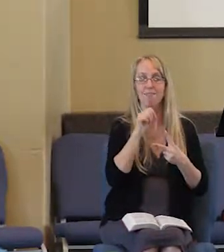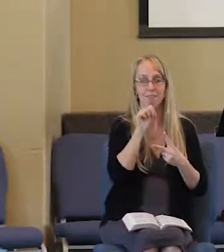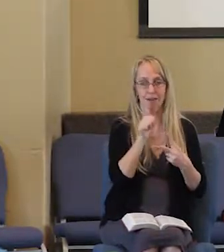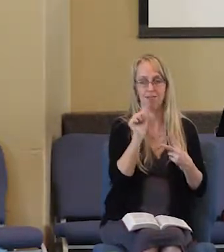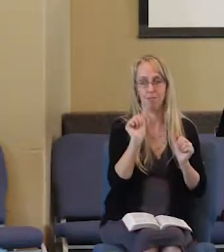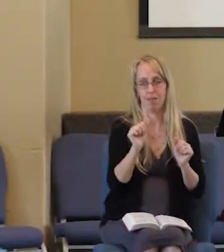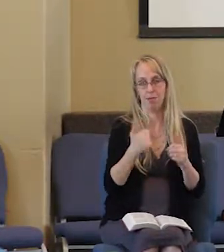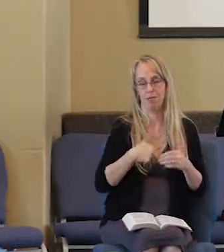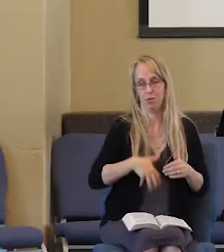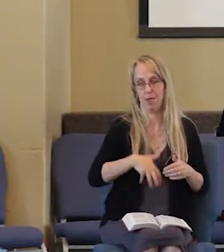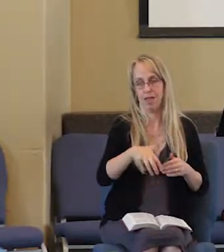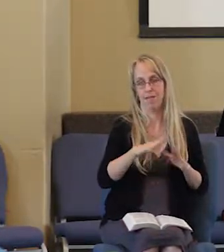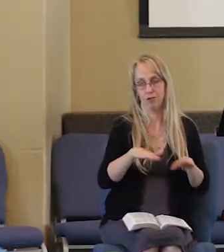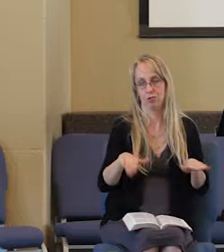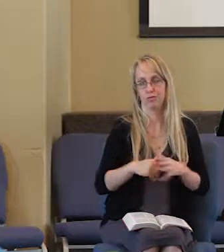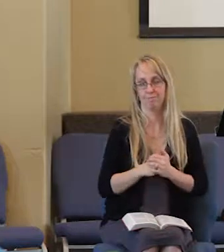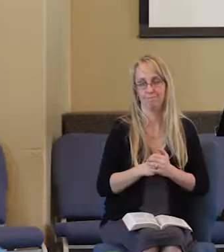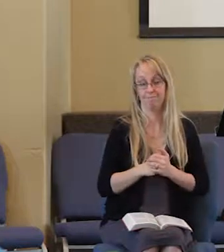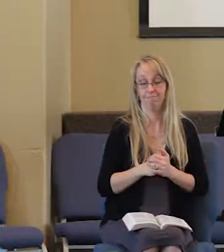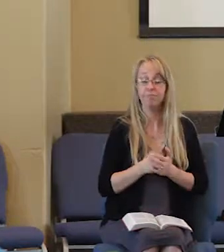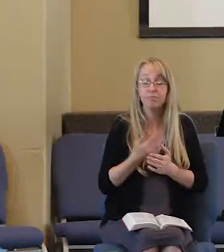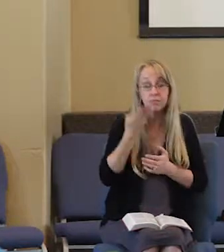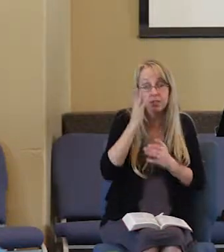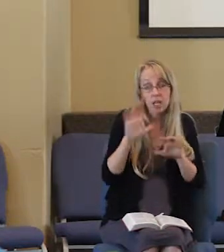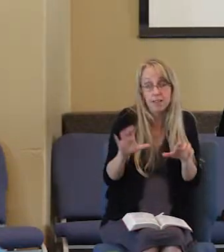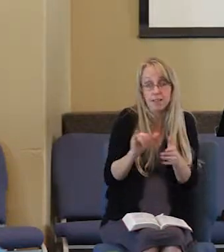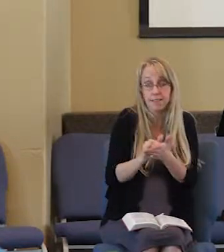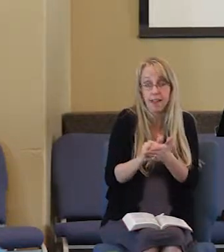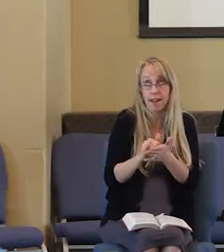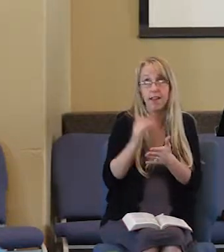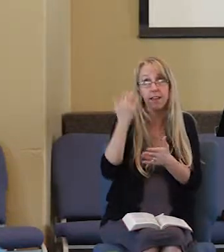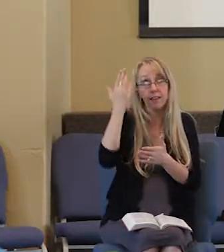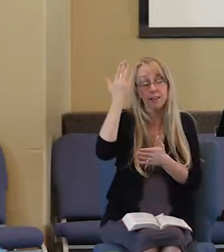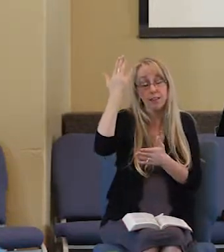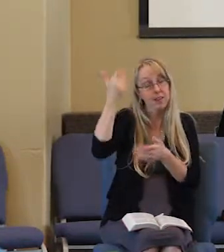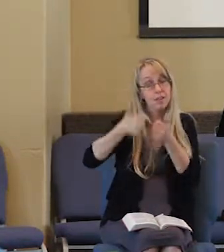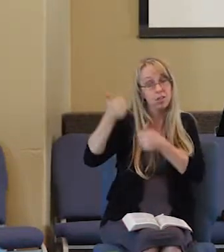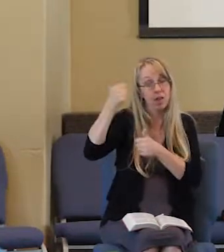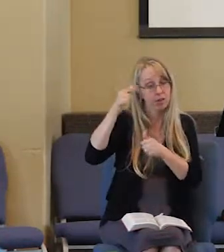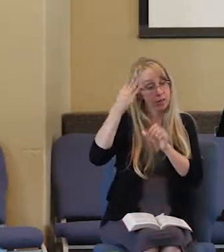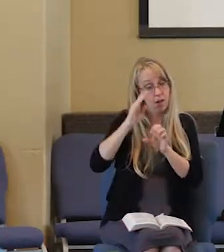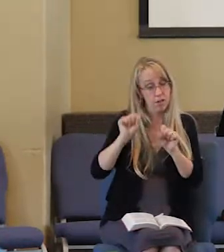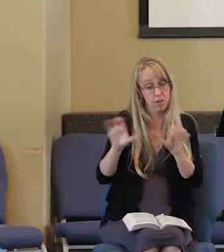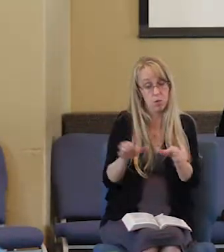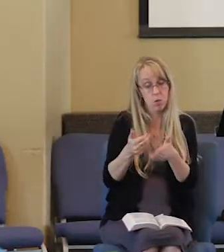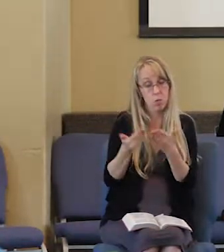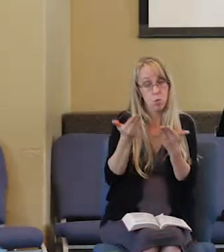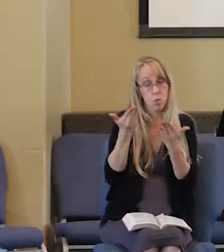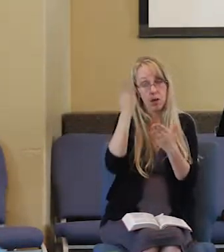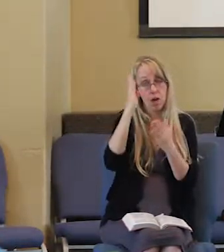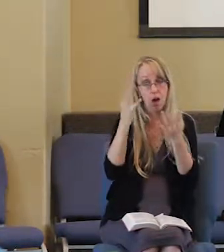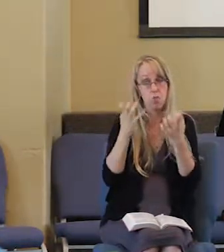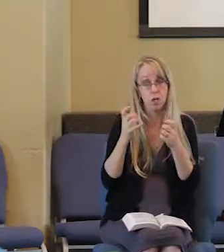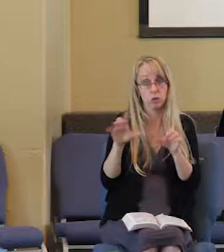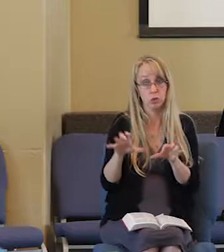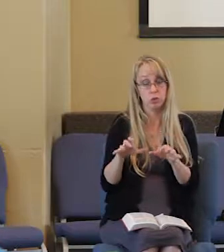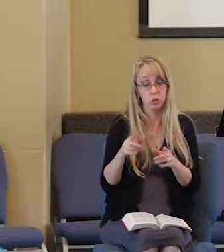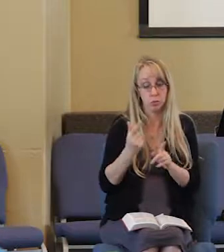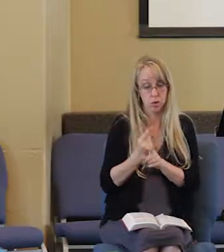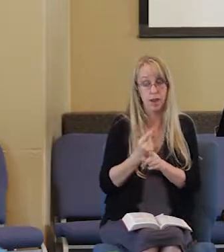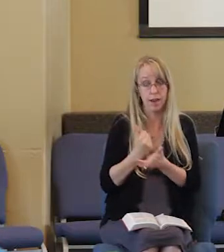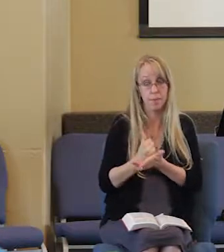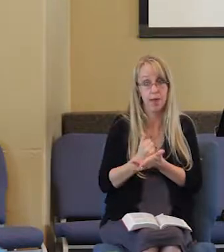able to bear children. He does that. He's sovereign. God can do what God wants to do. Everyone say